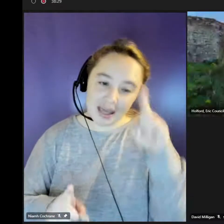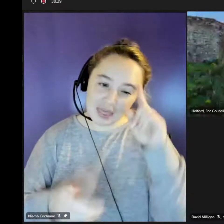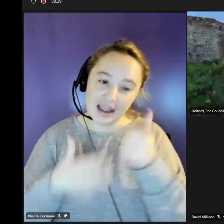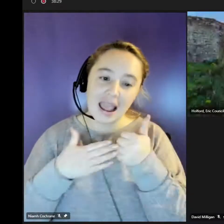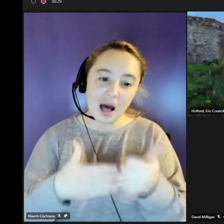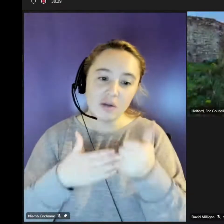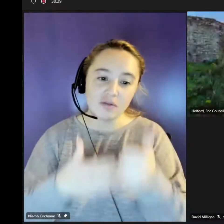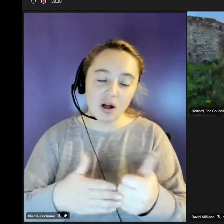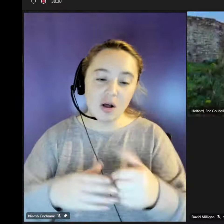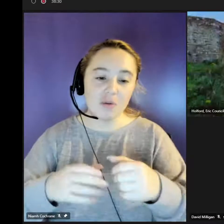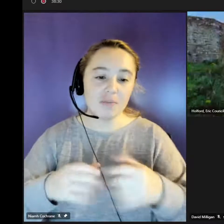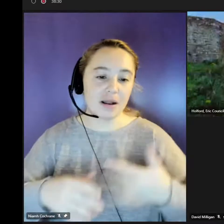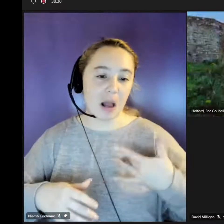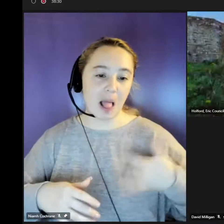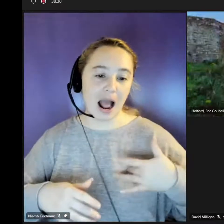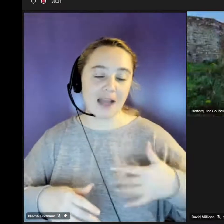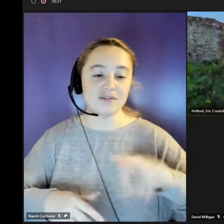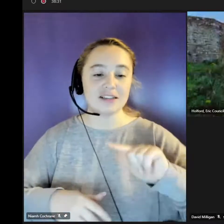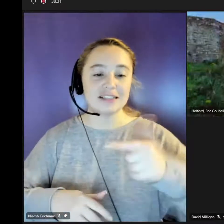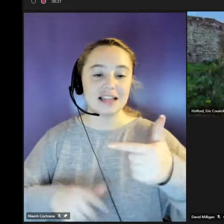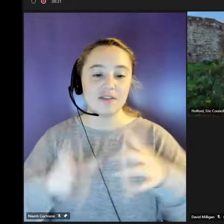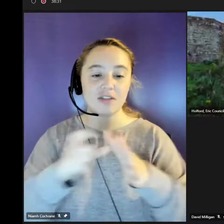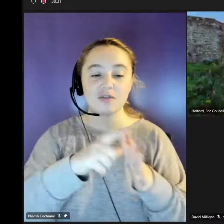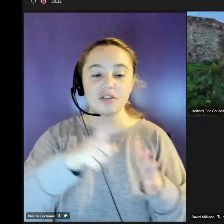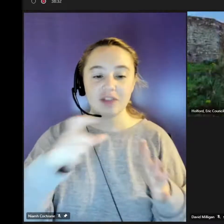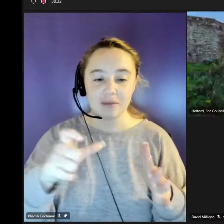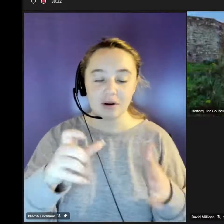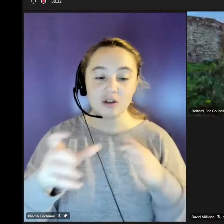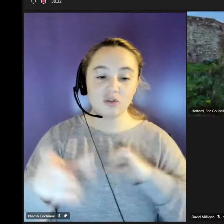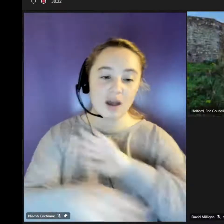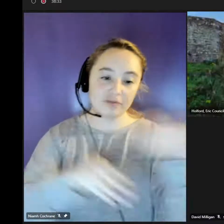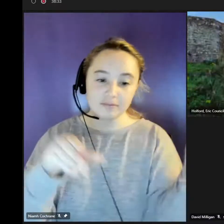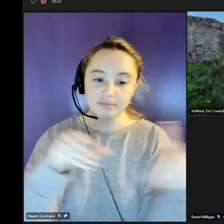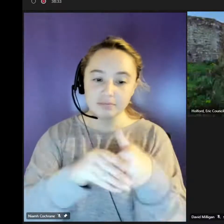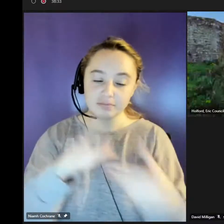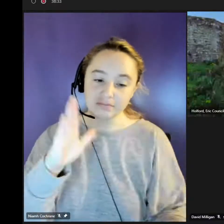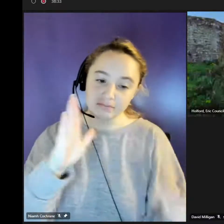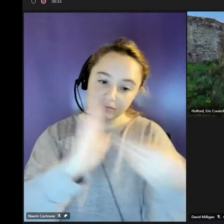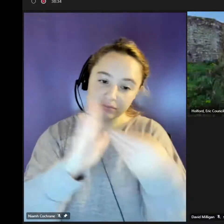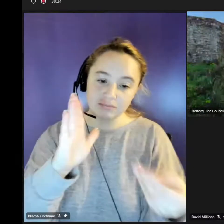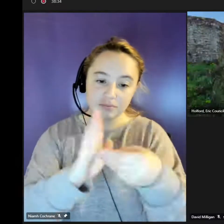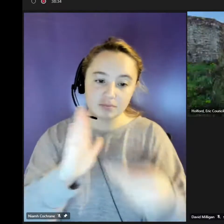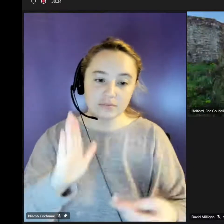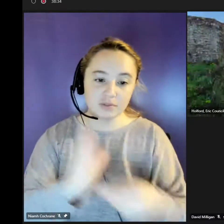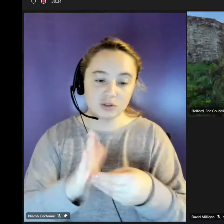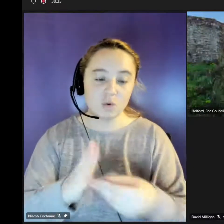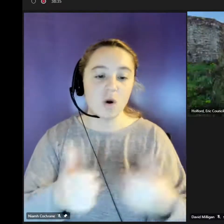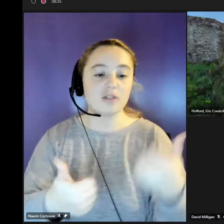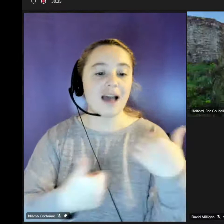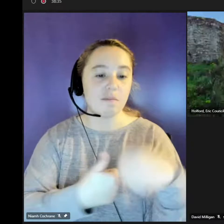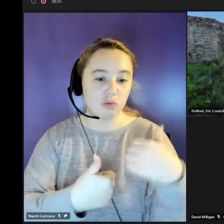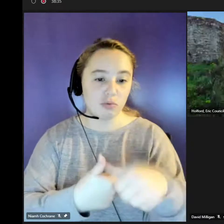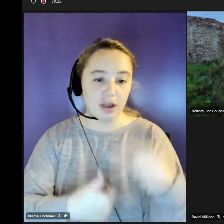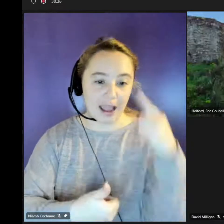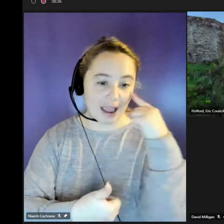on the 7th of December. So I've added all of that into it, so it's the appropriate evidence that's